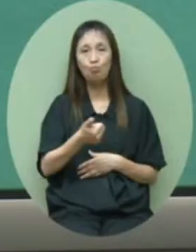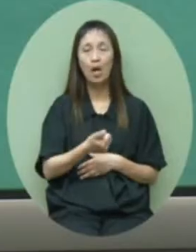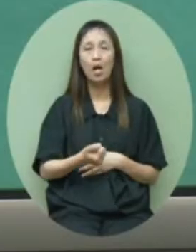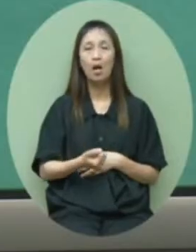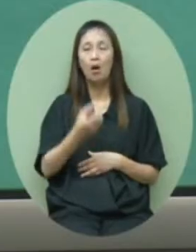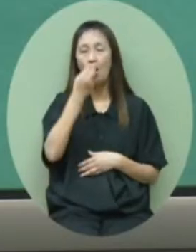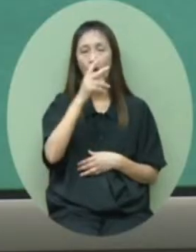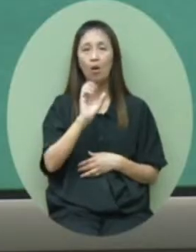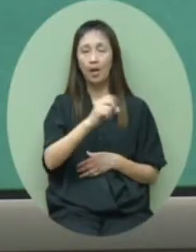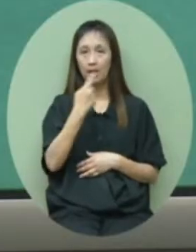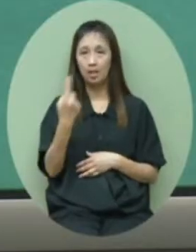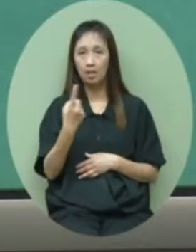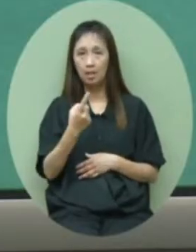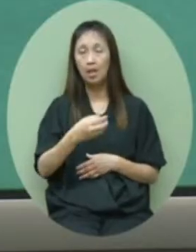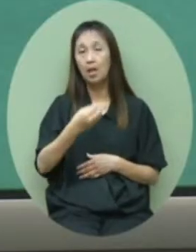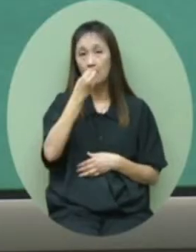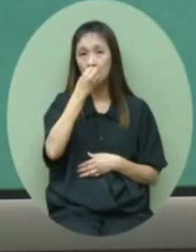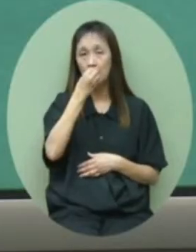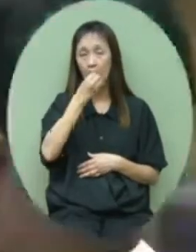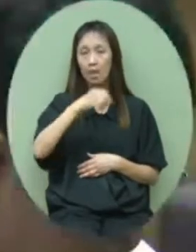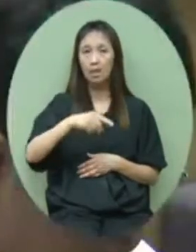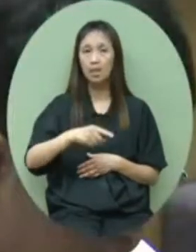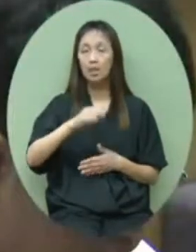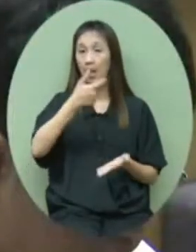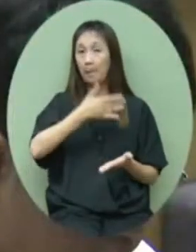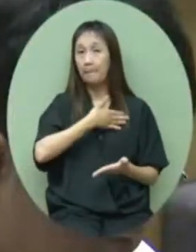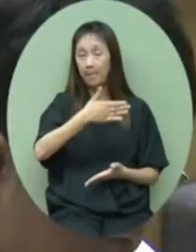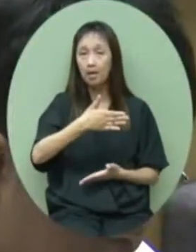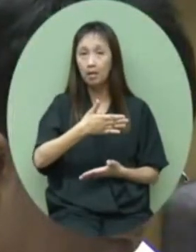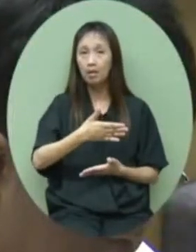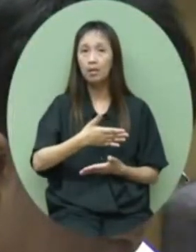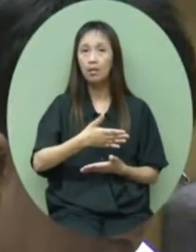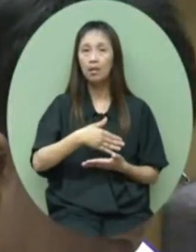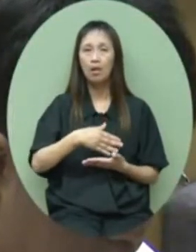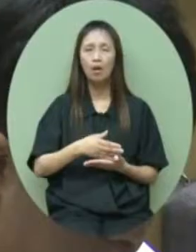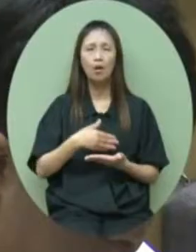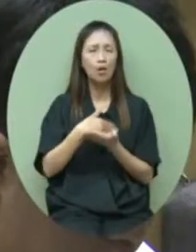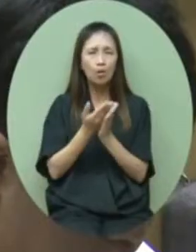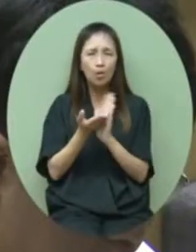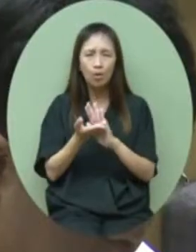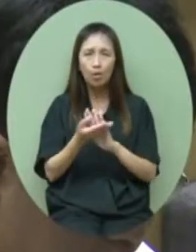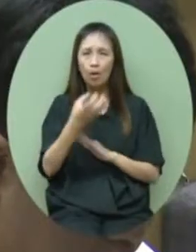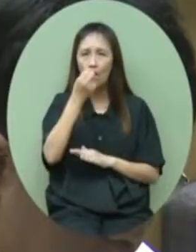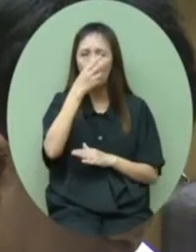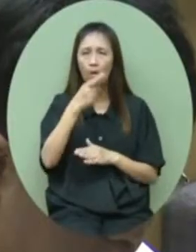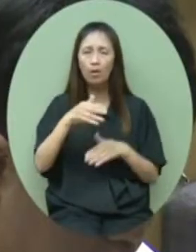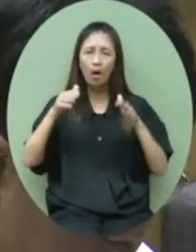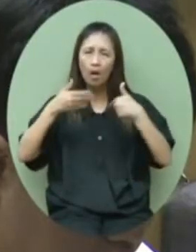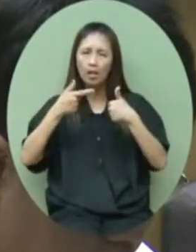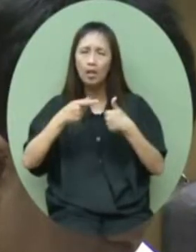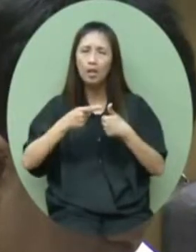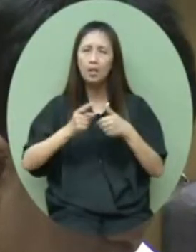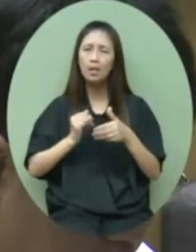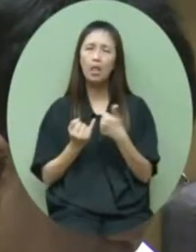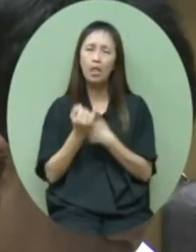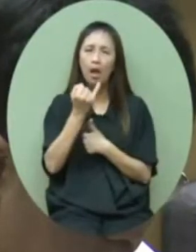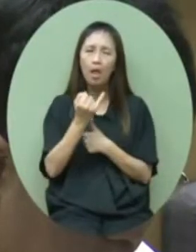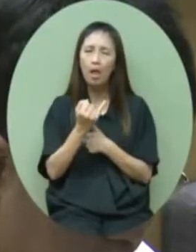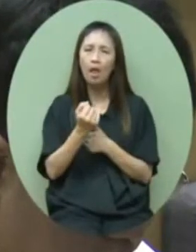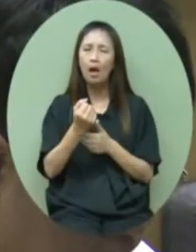Chief Executive, good morning. I'm from Hong Kong 01. About the new food license application requirements,